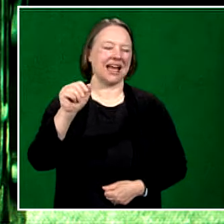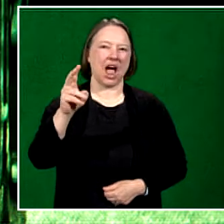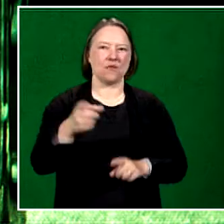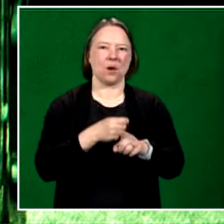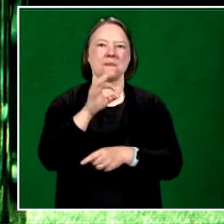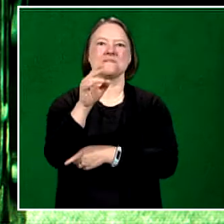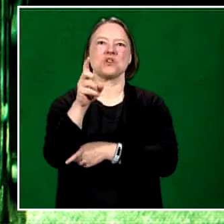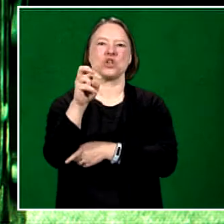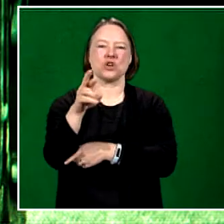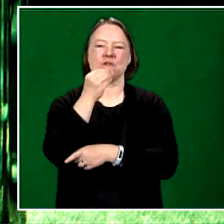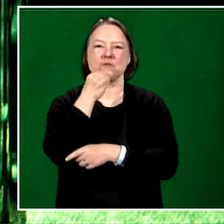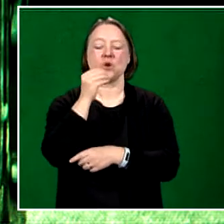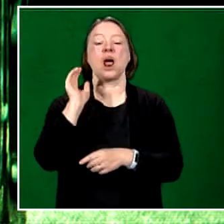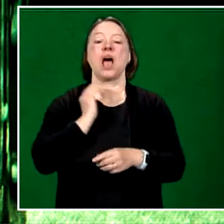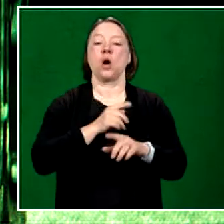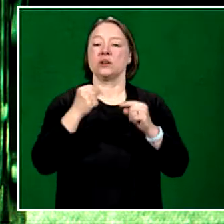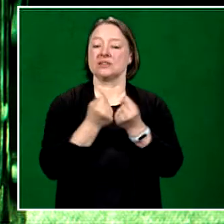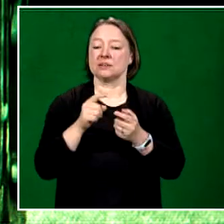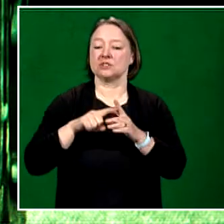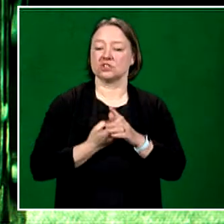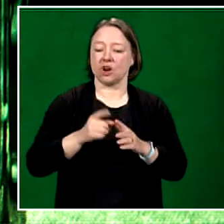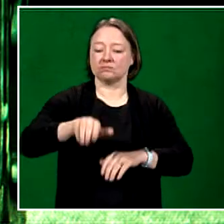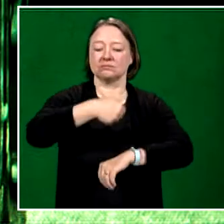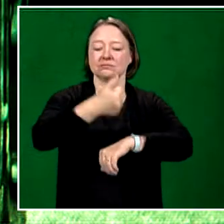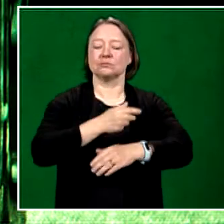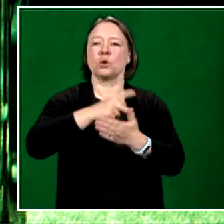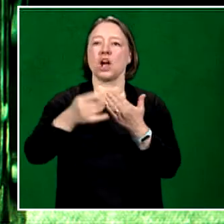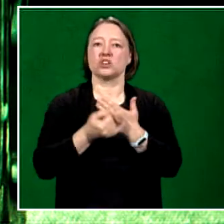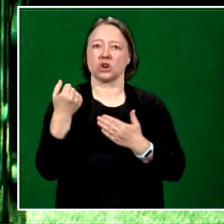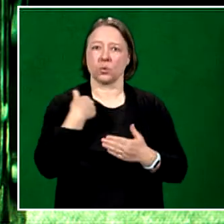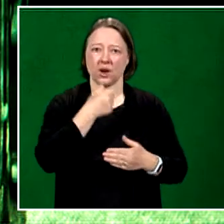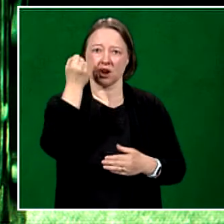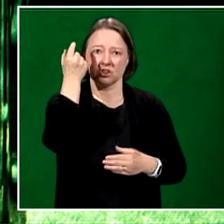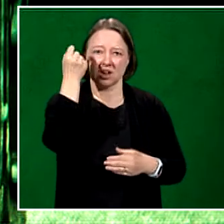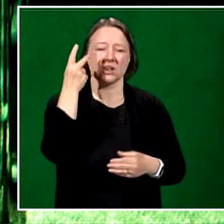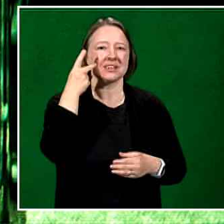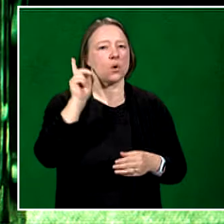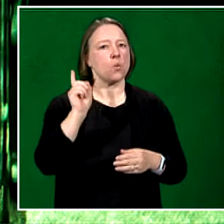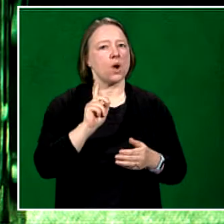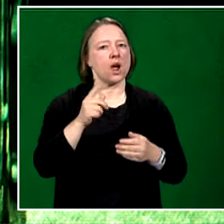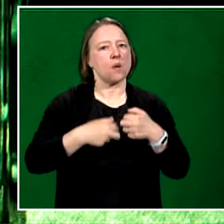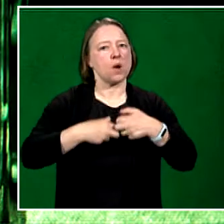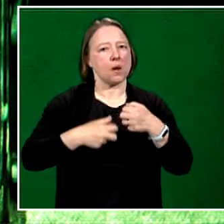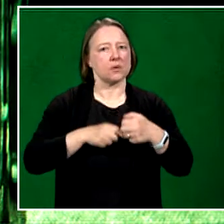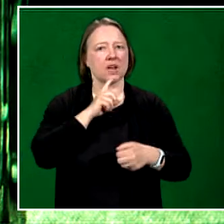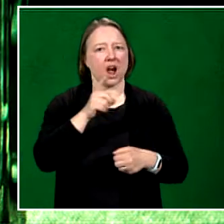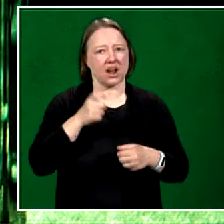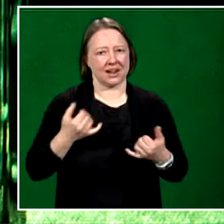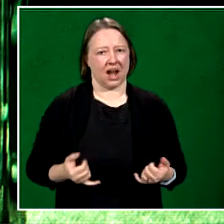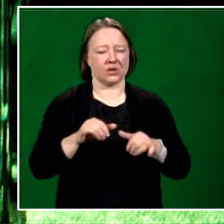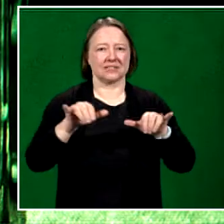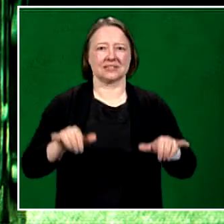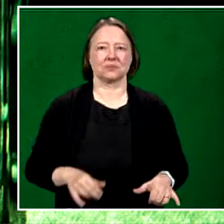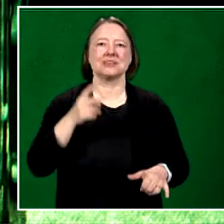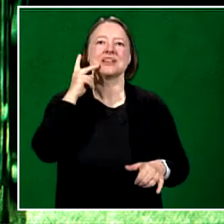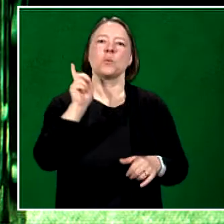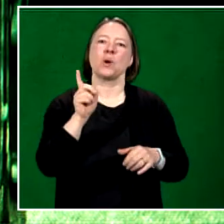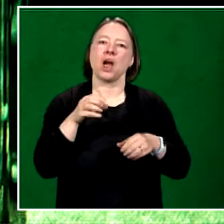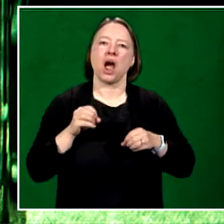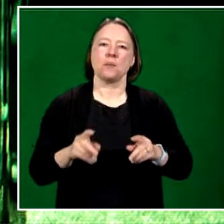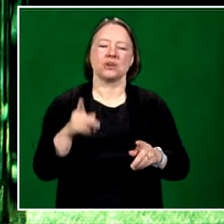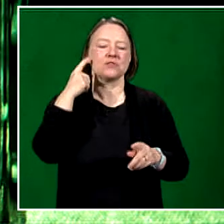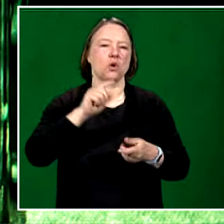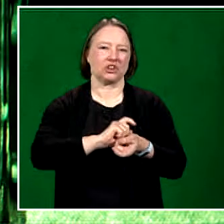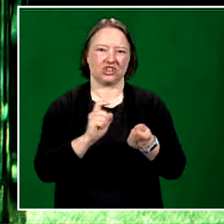team and I started this project with the understanding that we must see where problems lie in current systems and to see where there are opportunities for